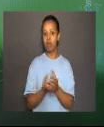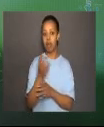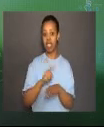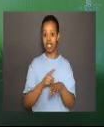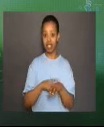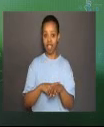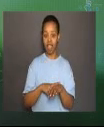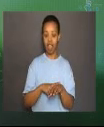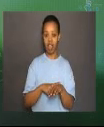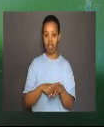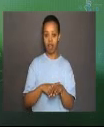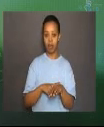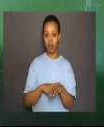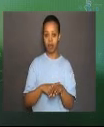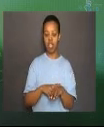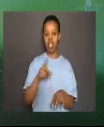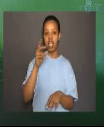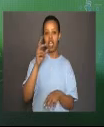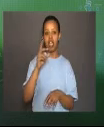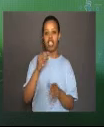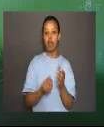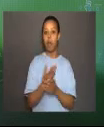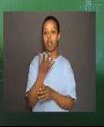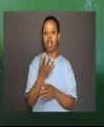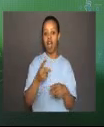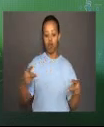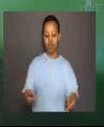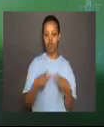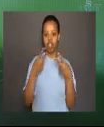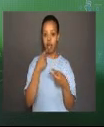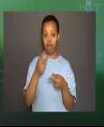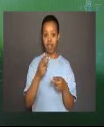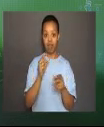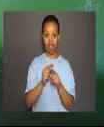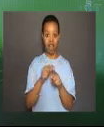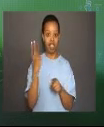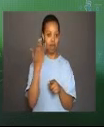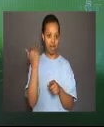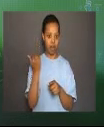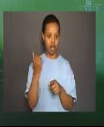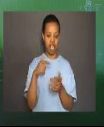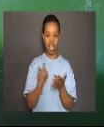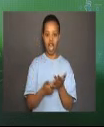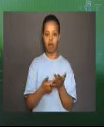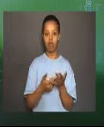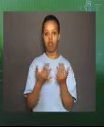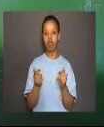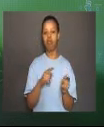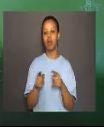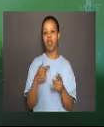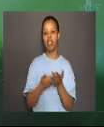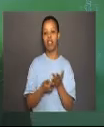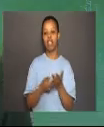term replication forks. Let us examine this concept in a bit more